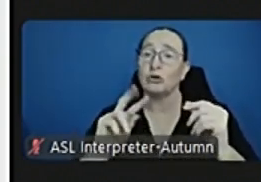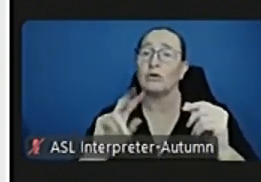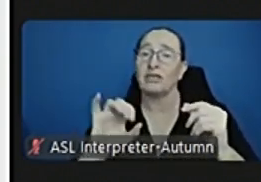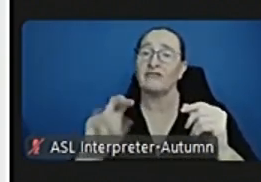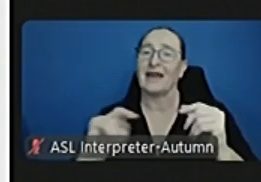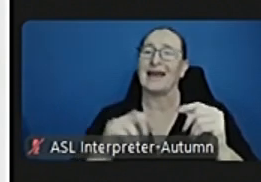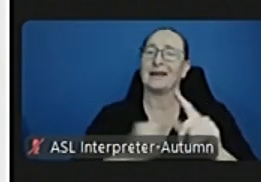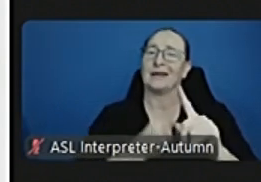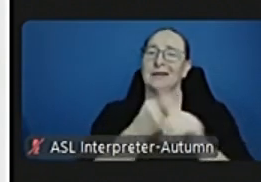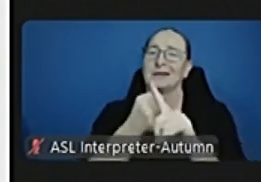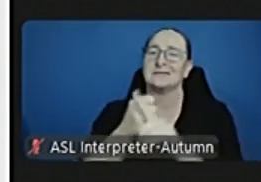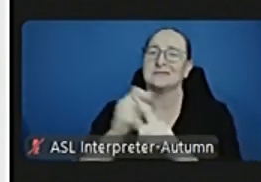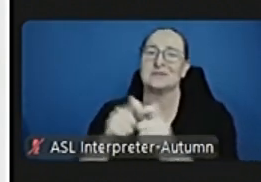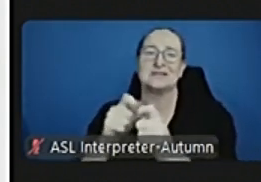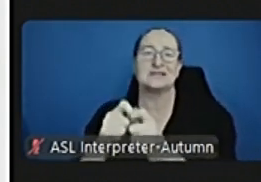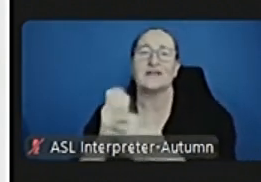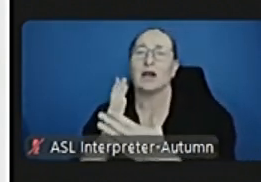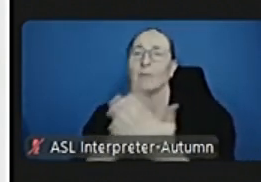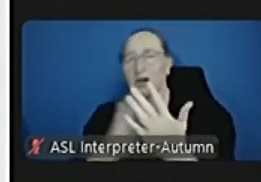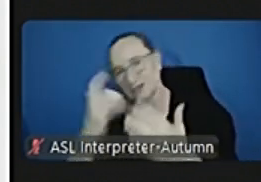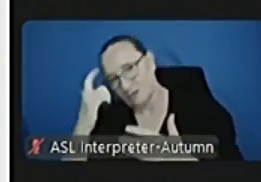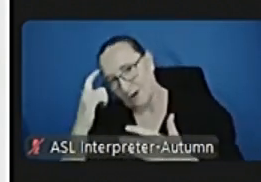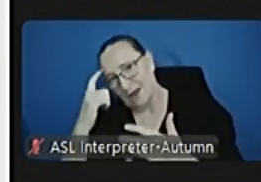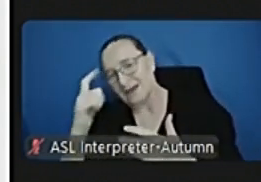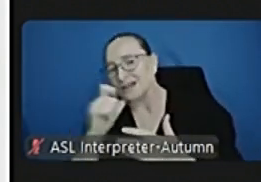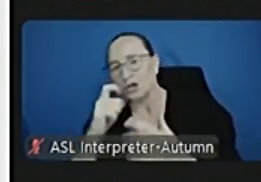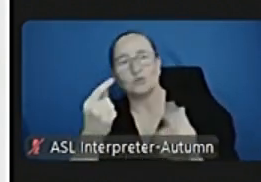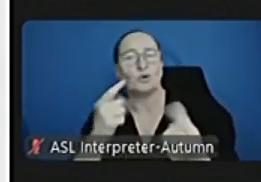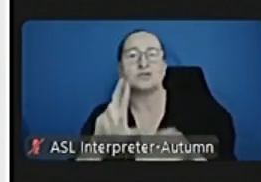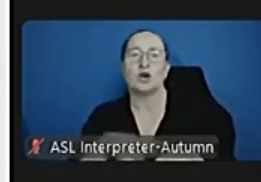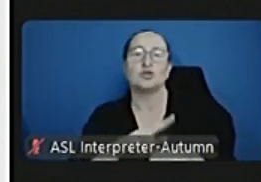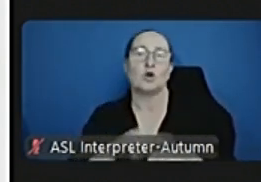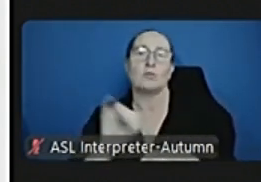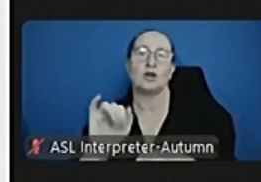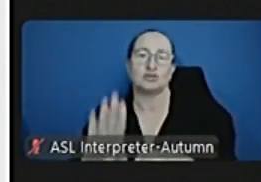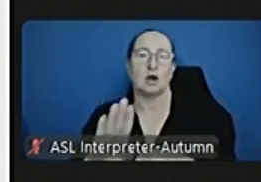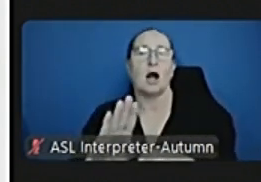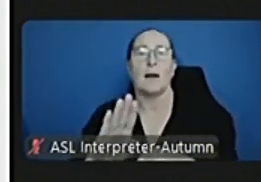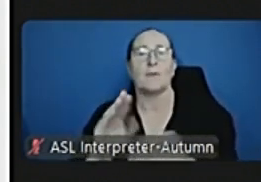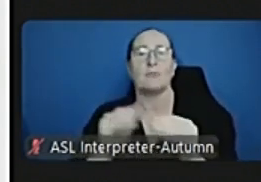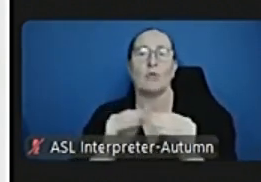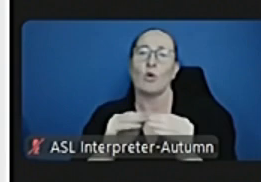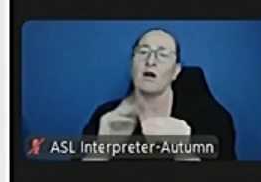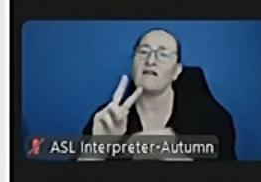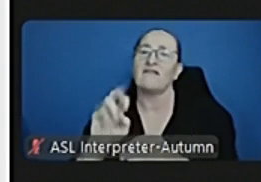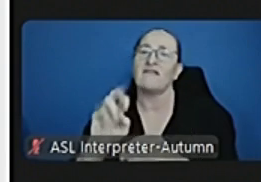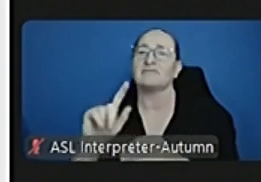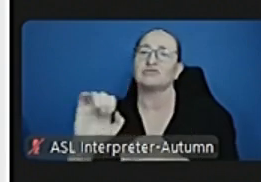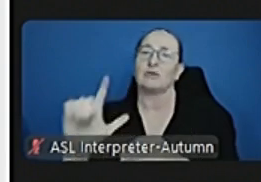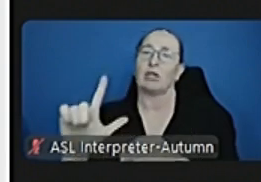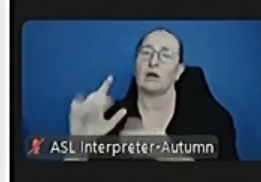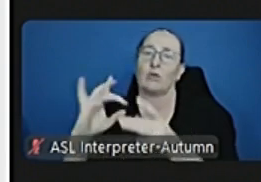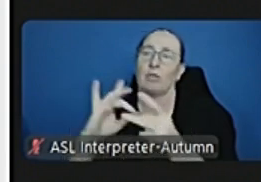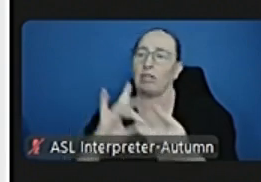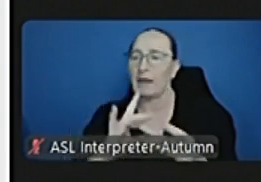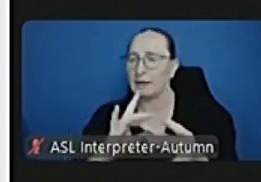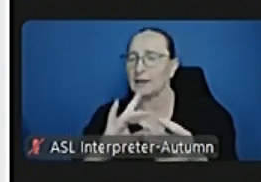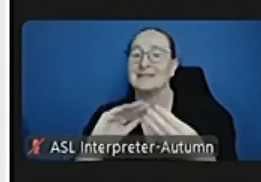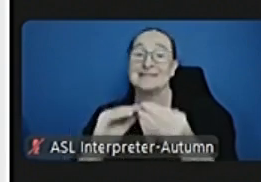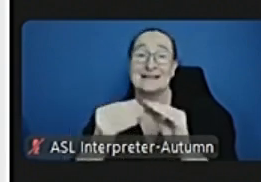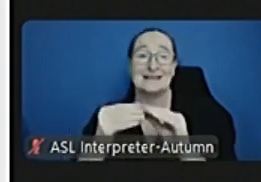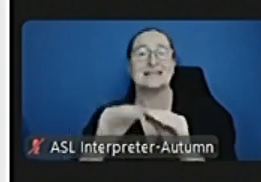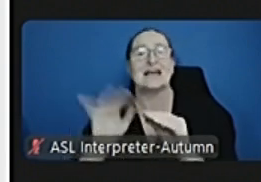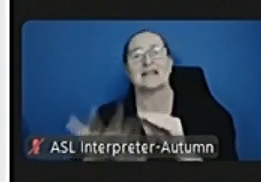brain and the brain doesn't do its normal job, we tend to say this is more vascular related. And statistically, that's about 20